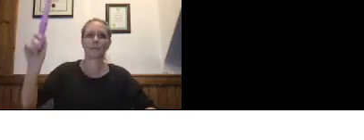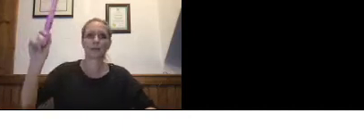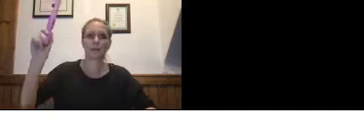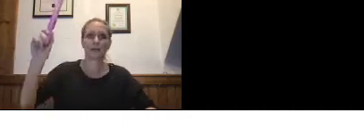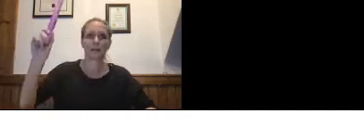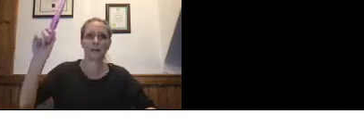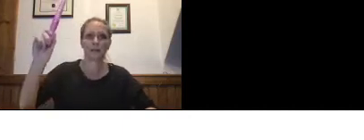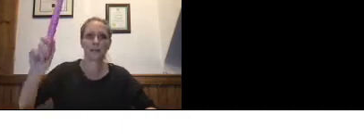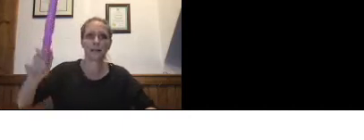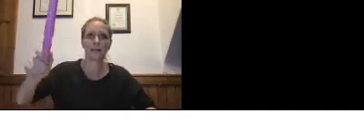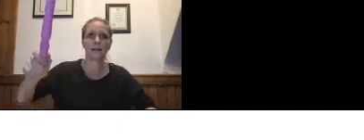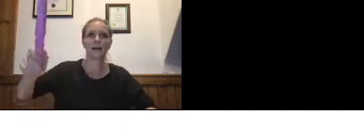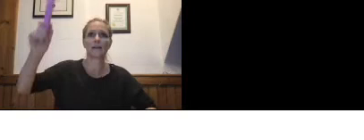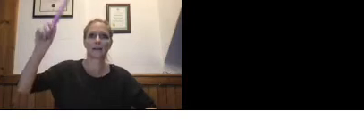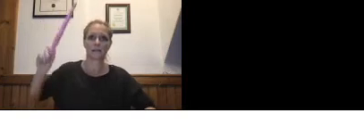And